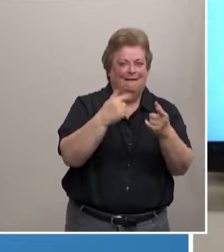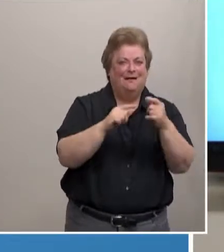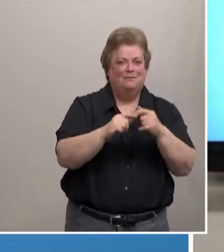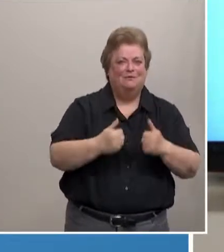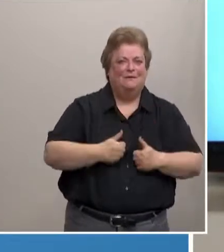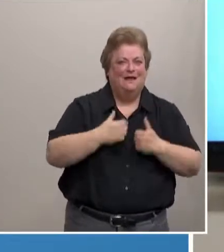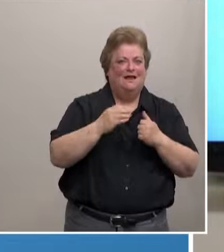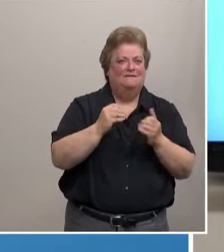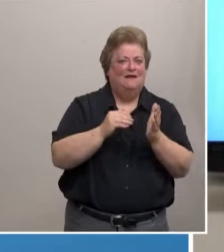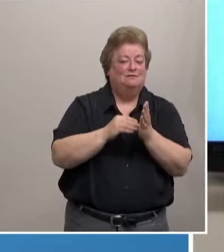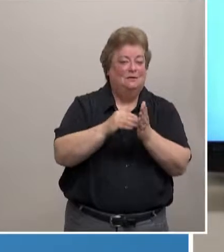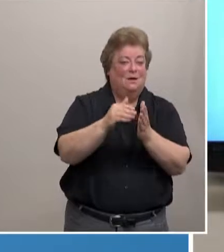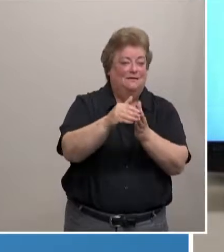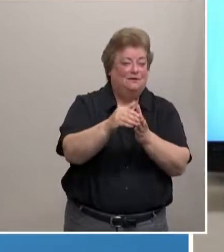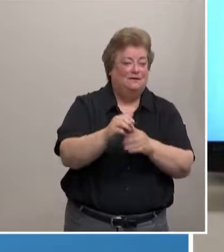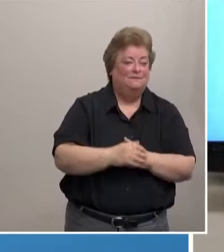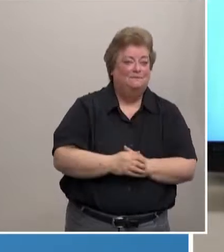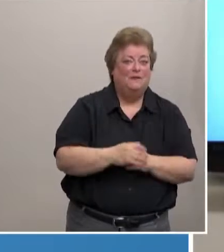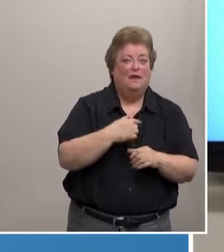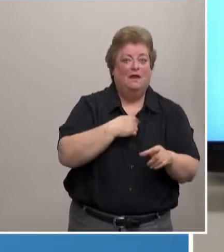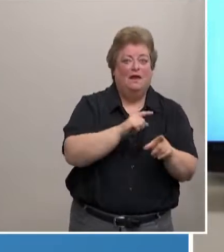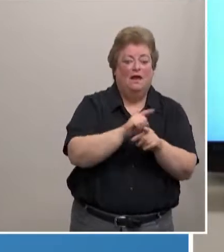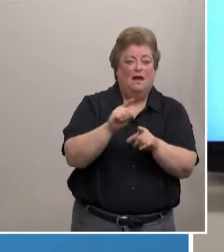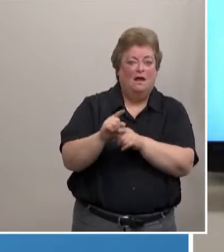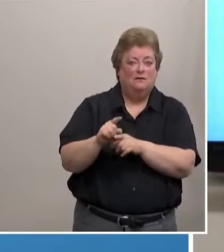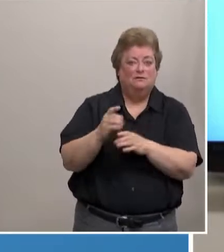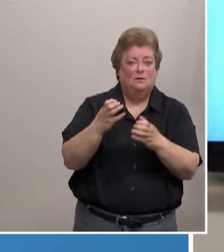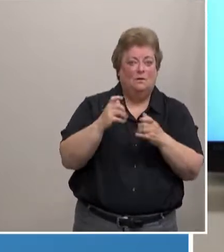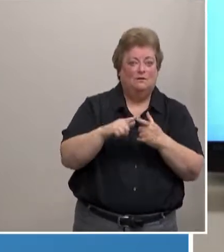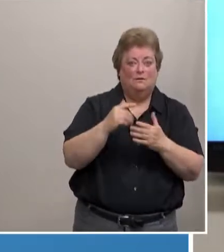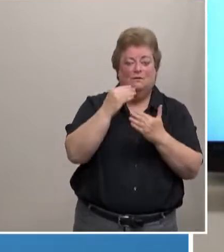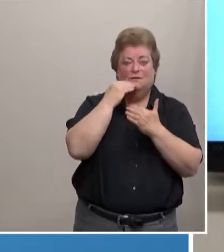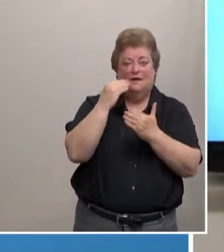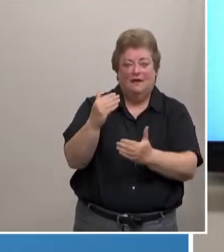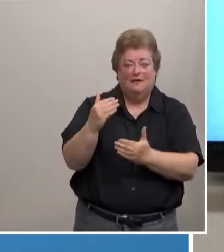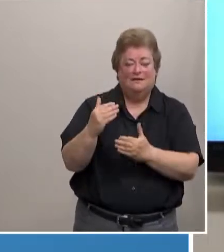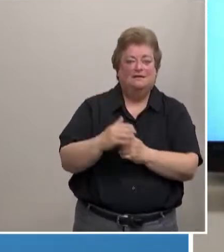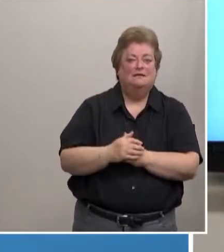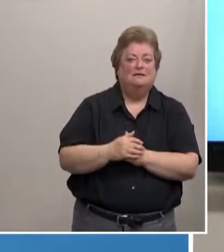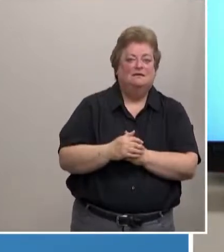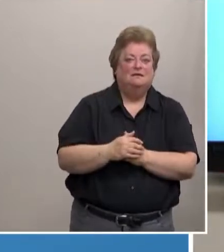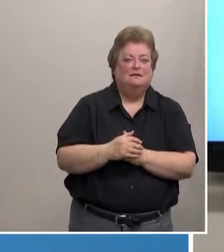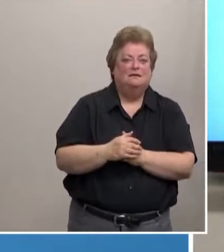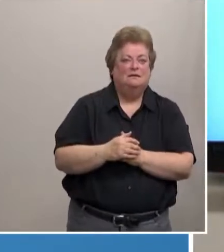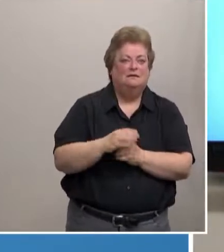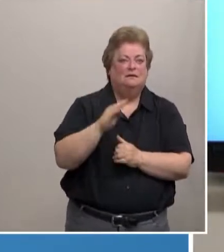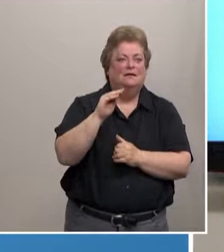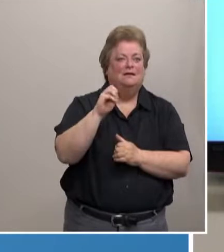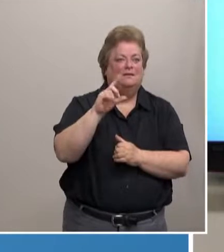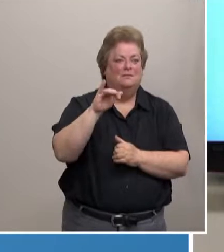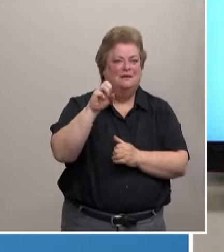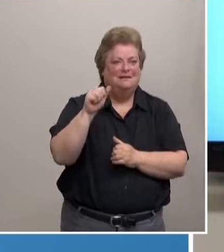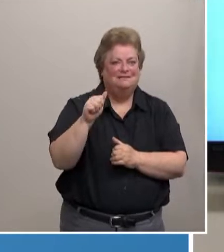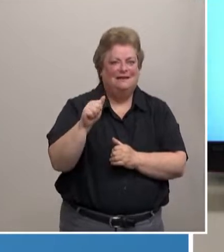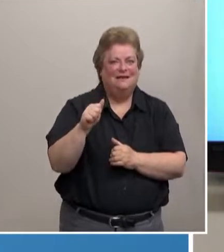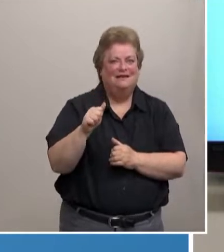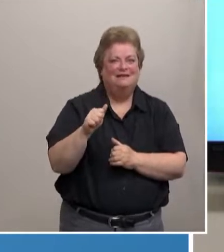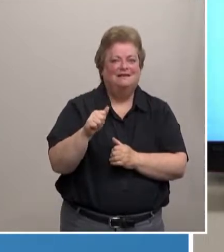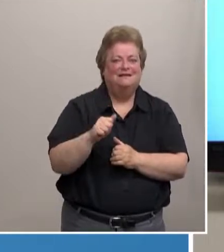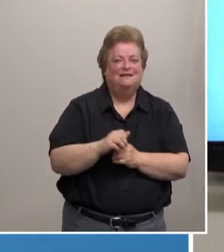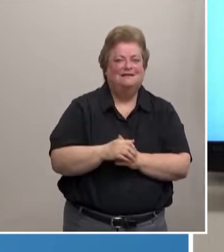often. I also want to thank Melissa.